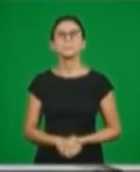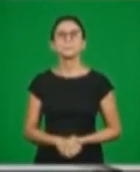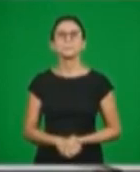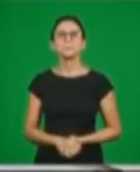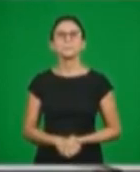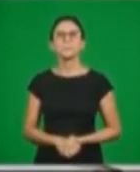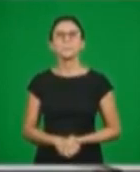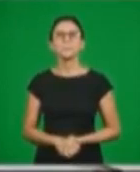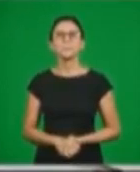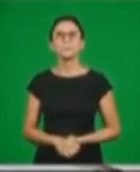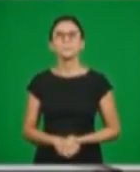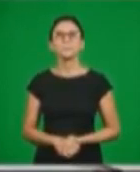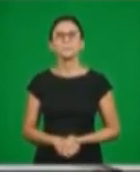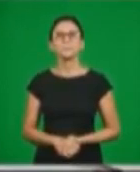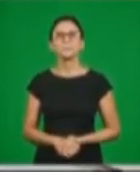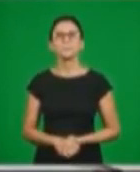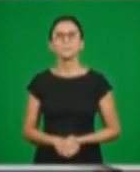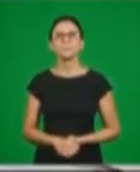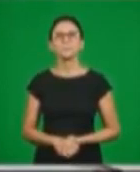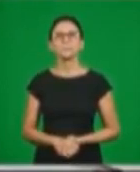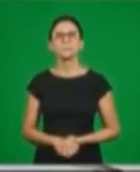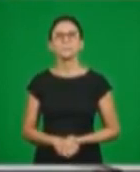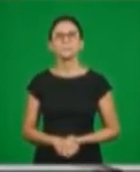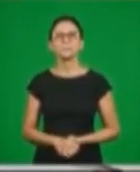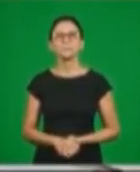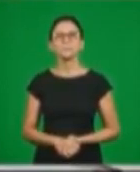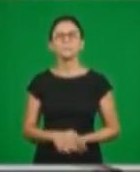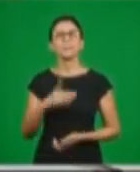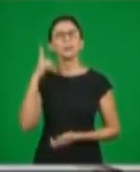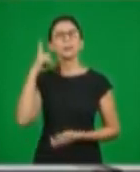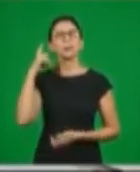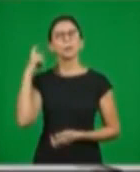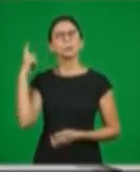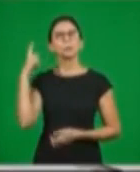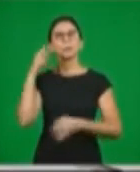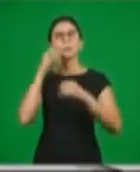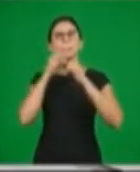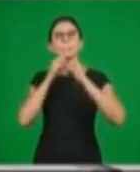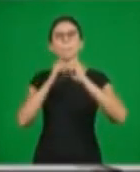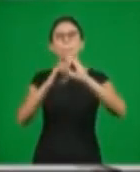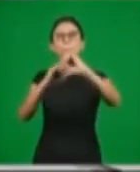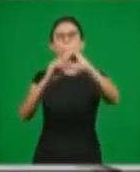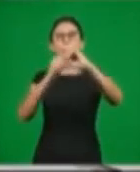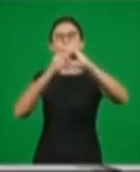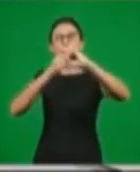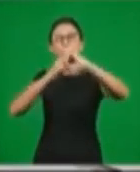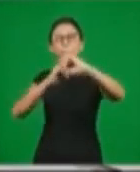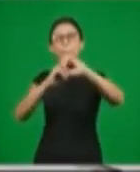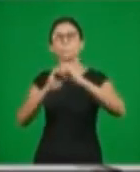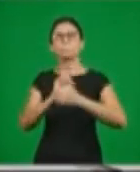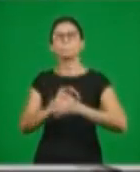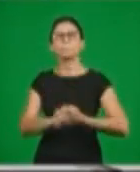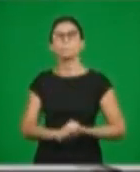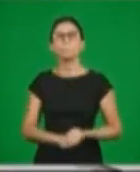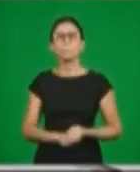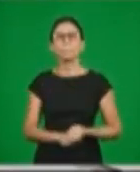the answer already. So it's right here. The sound of the trumpet, it is